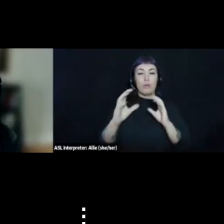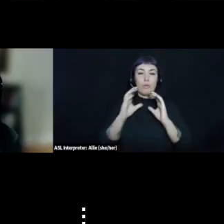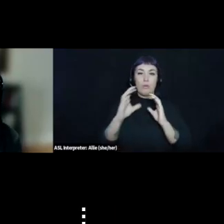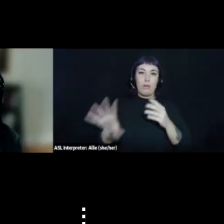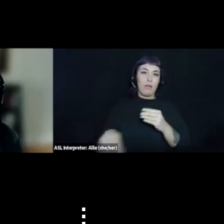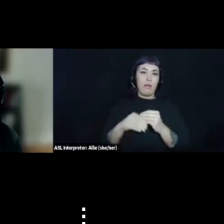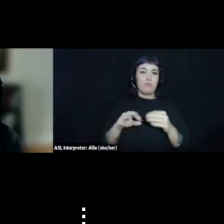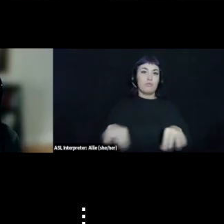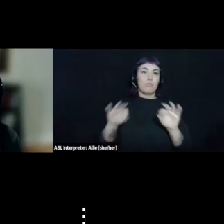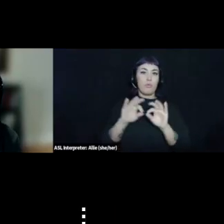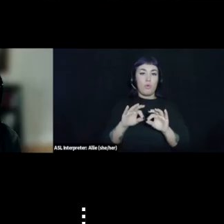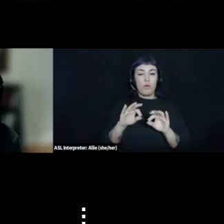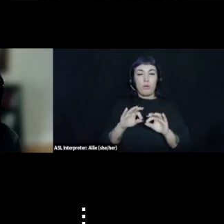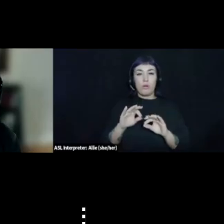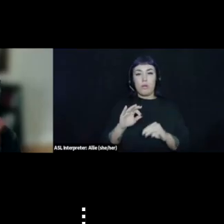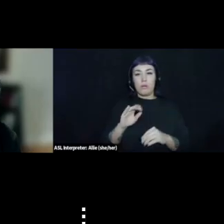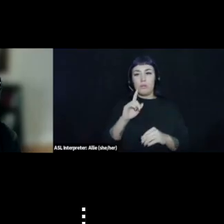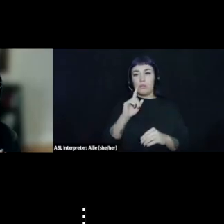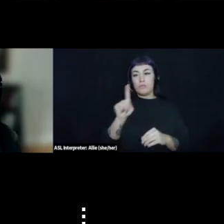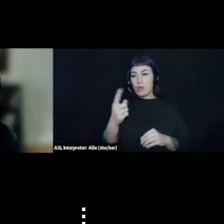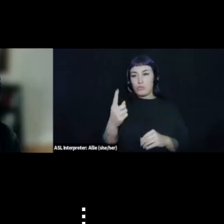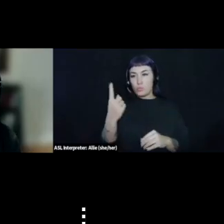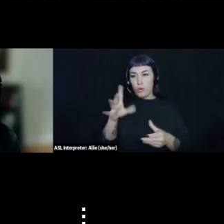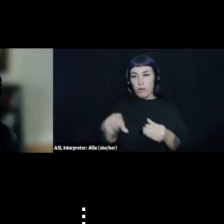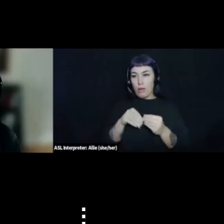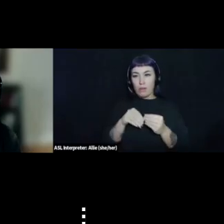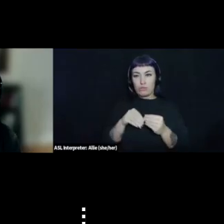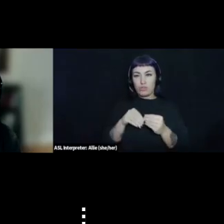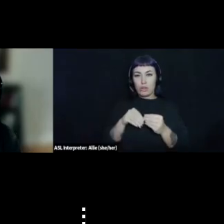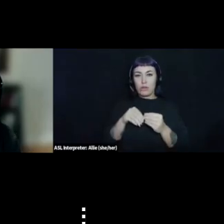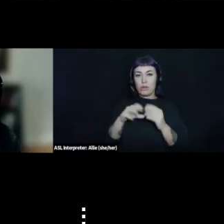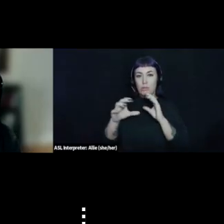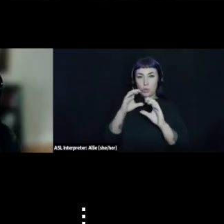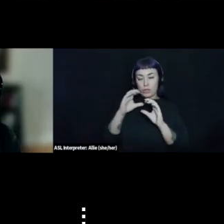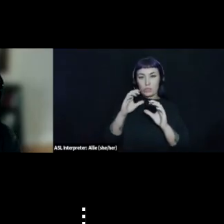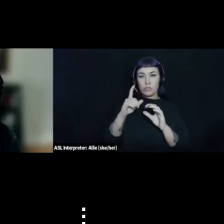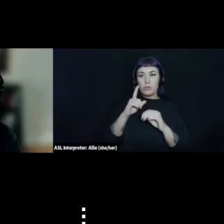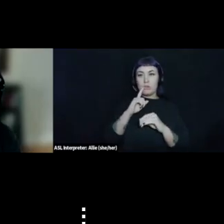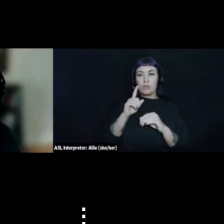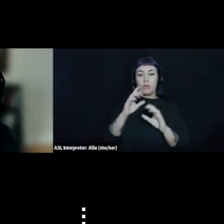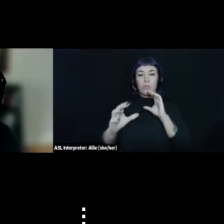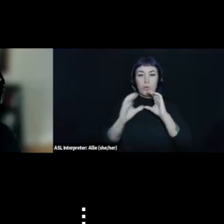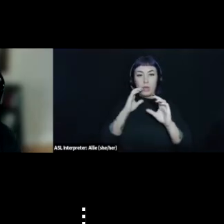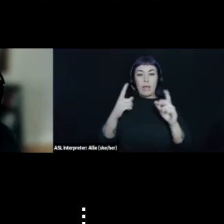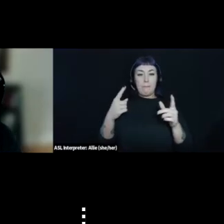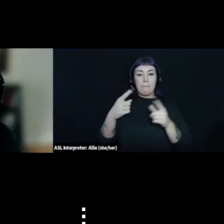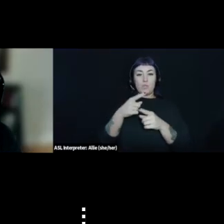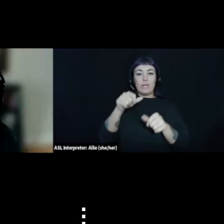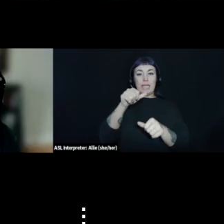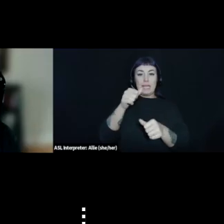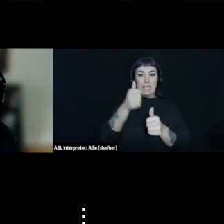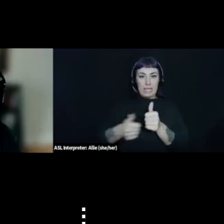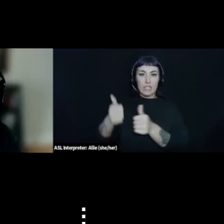important. It's not just one extra line of communication. It is communication between each